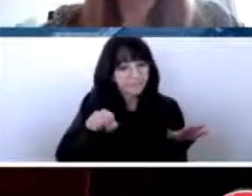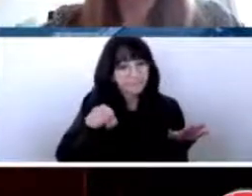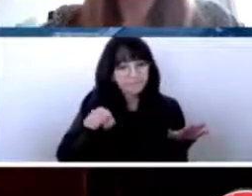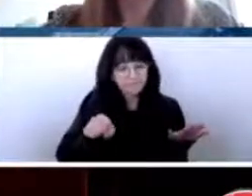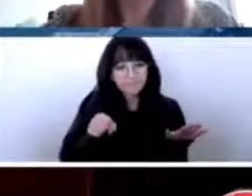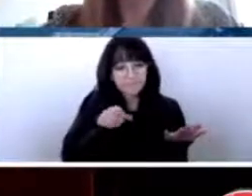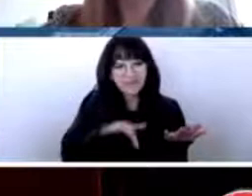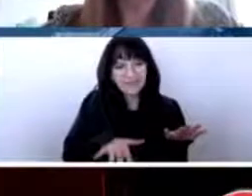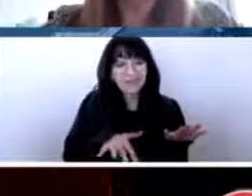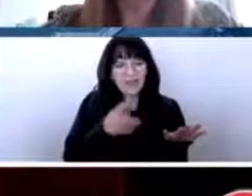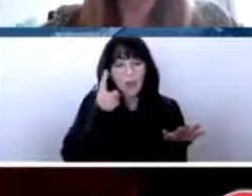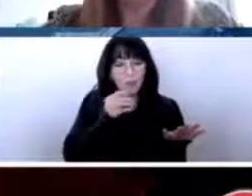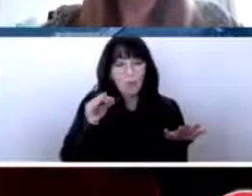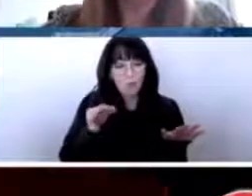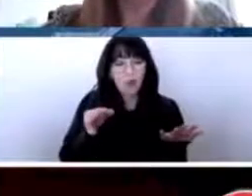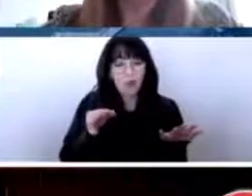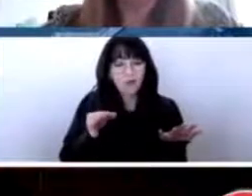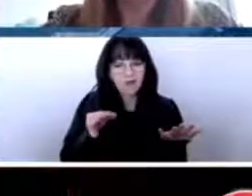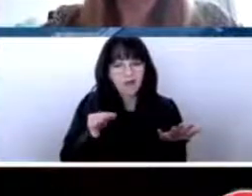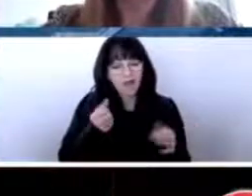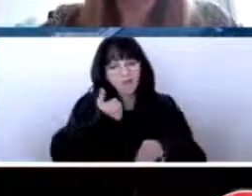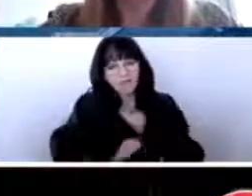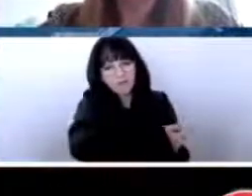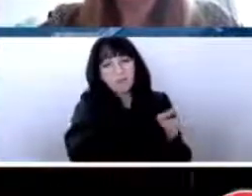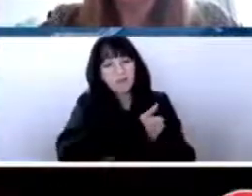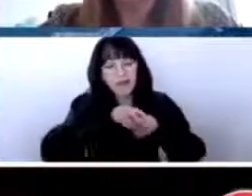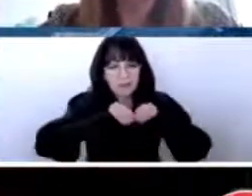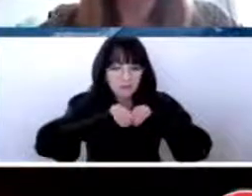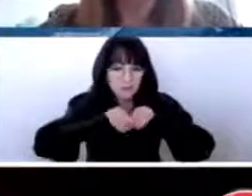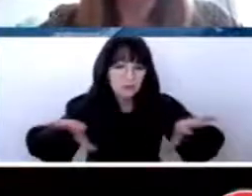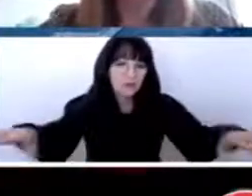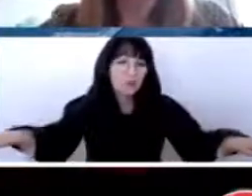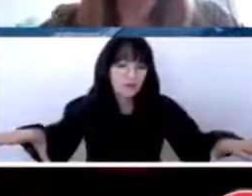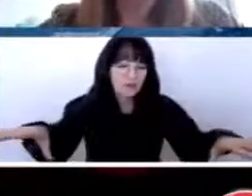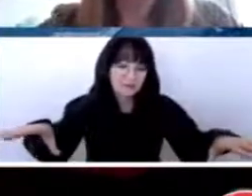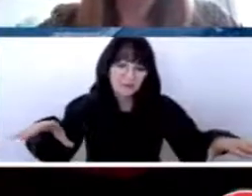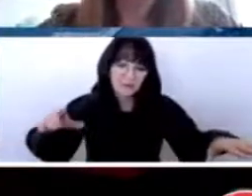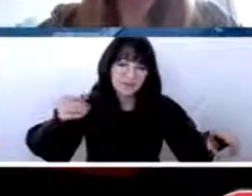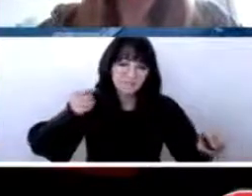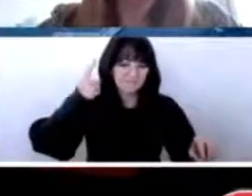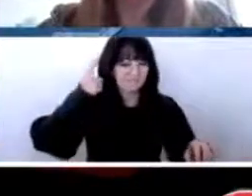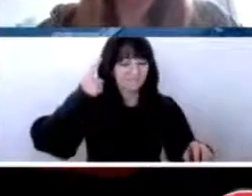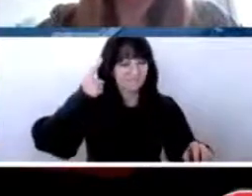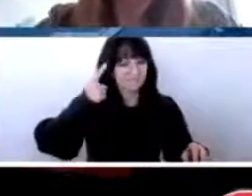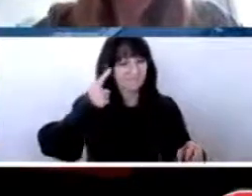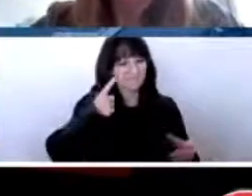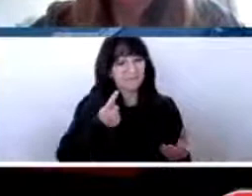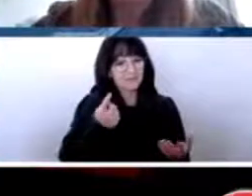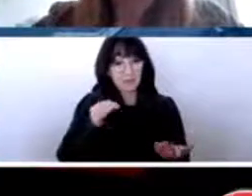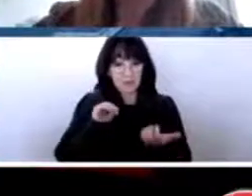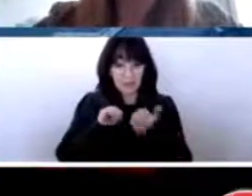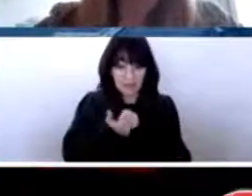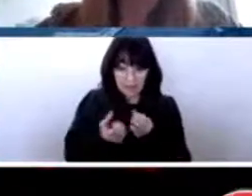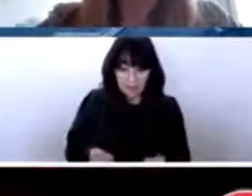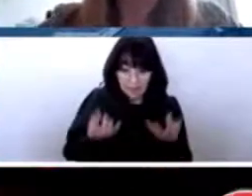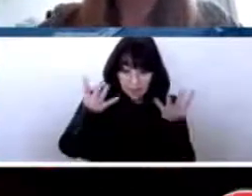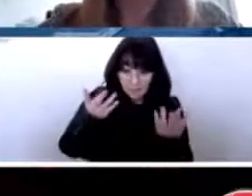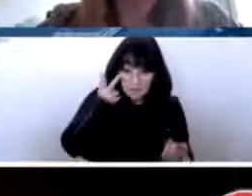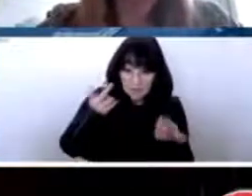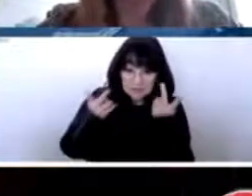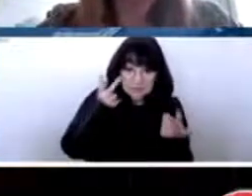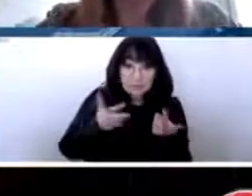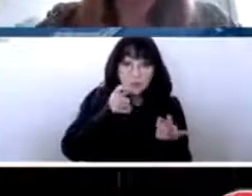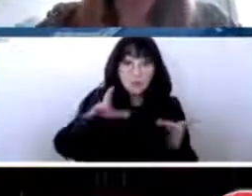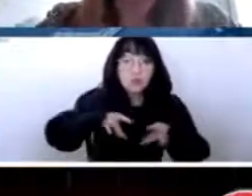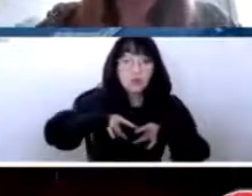And even though it is a lagging indicator, it really is an important indicator. These